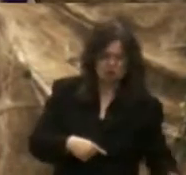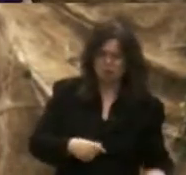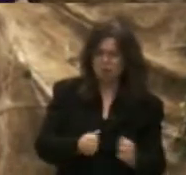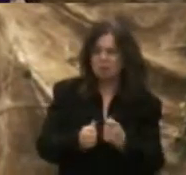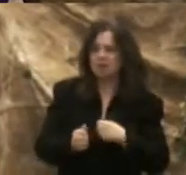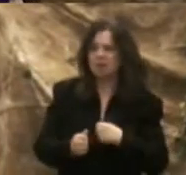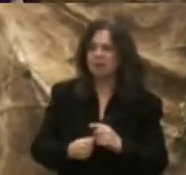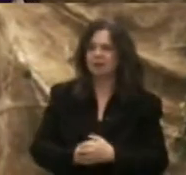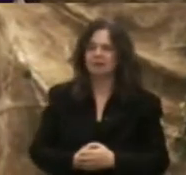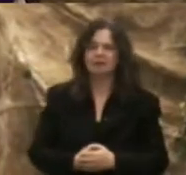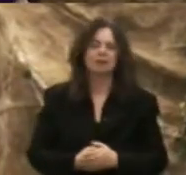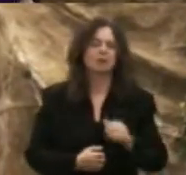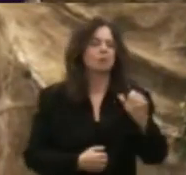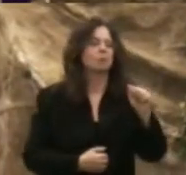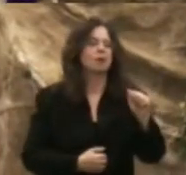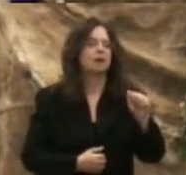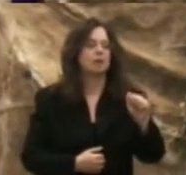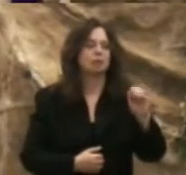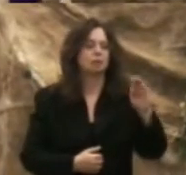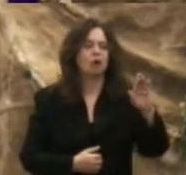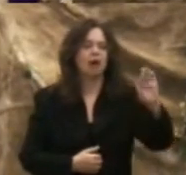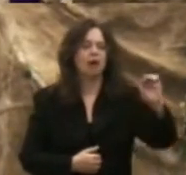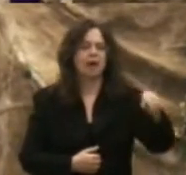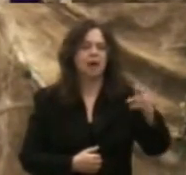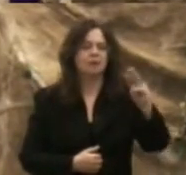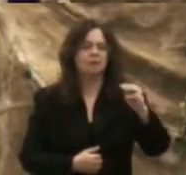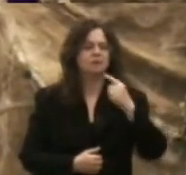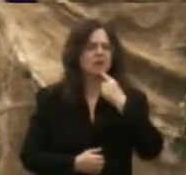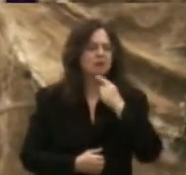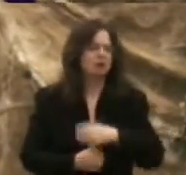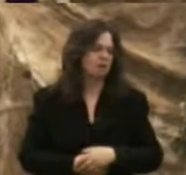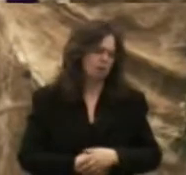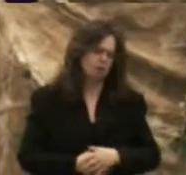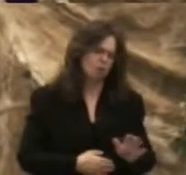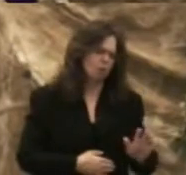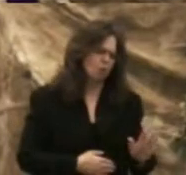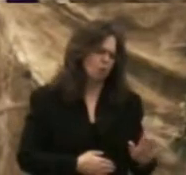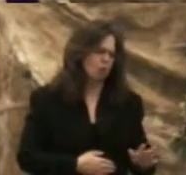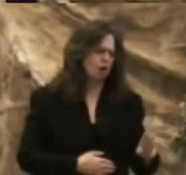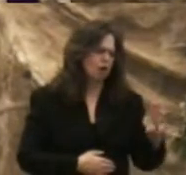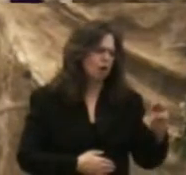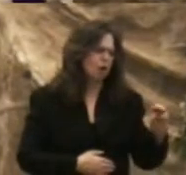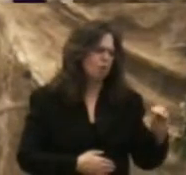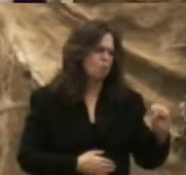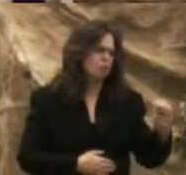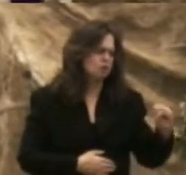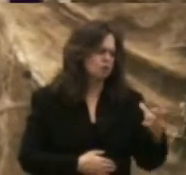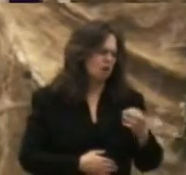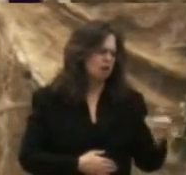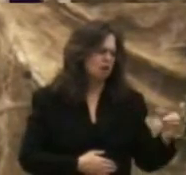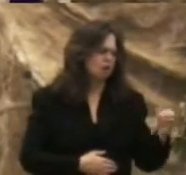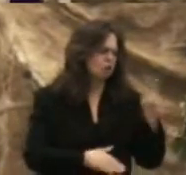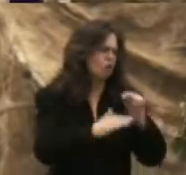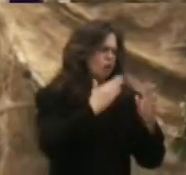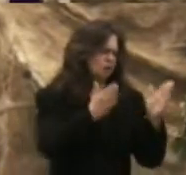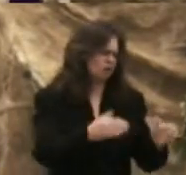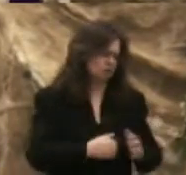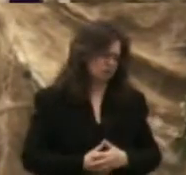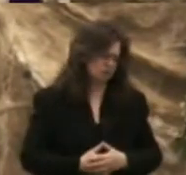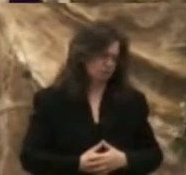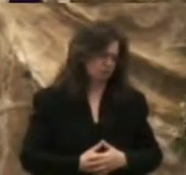But Abraham replied, "They have Moses and the prophets. They should listen to them."